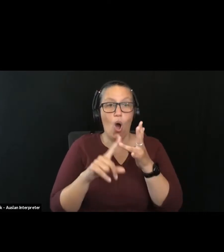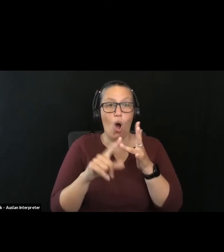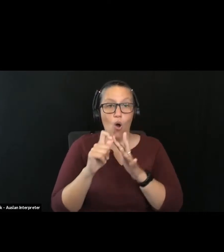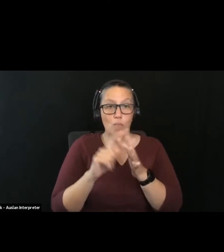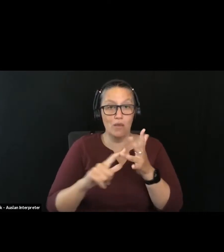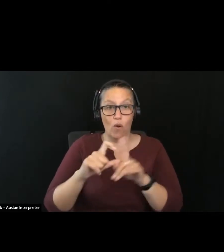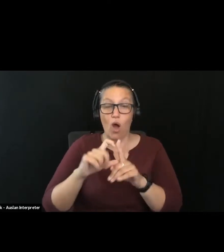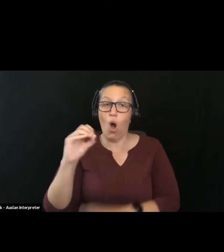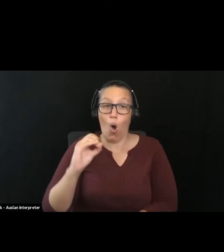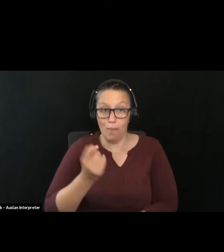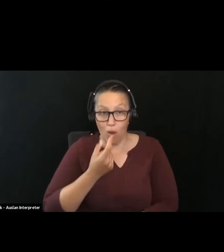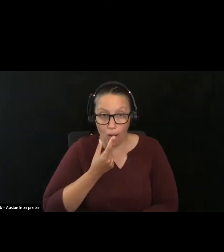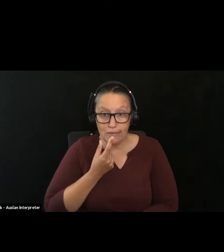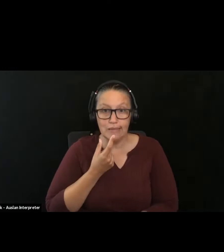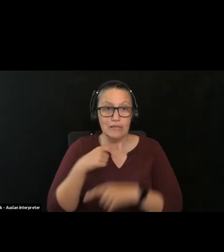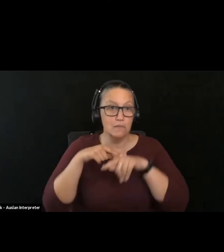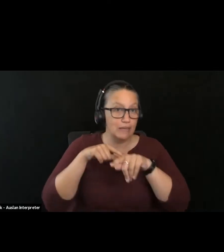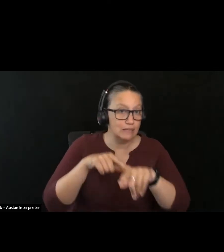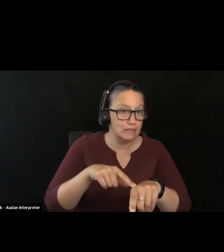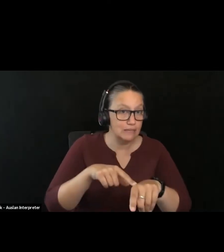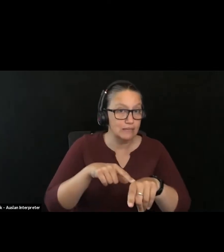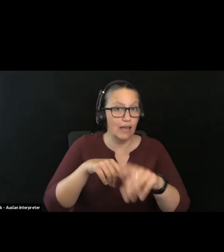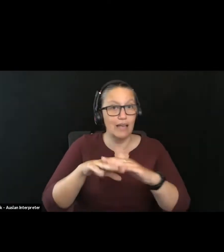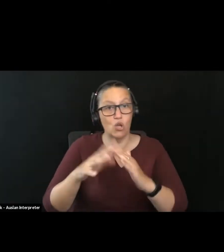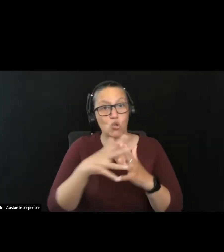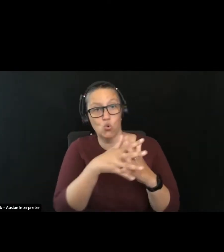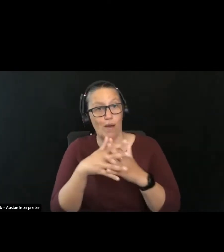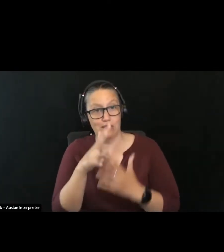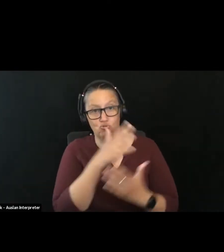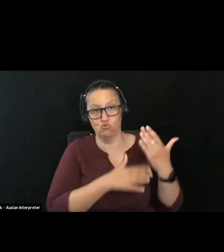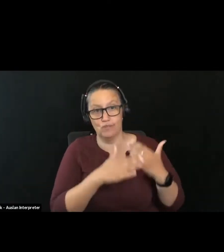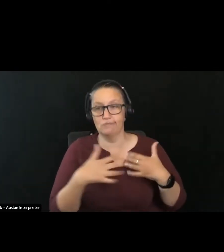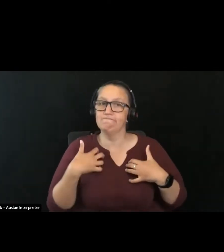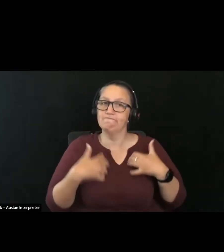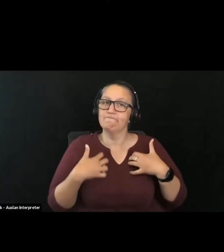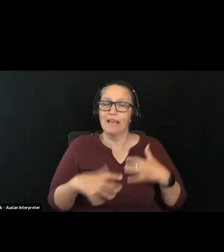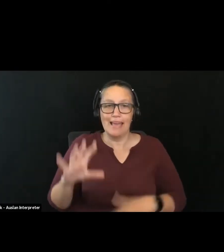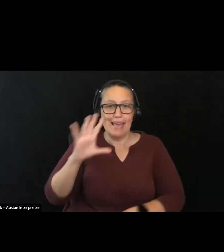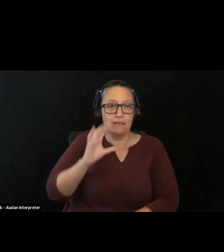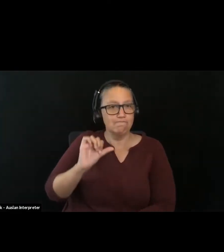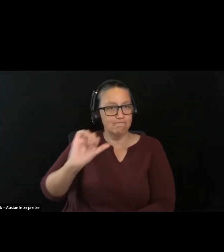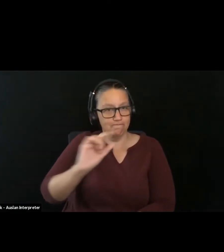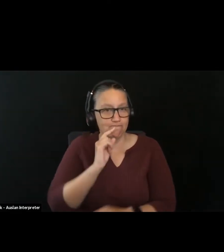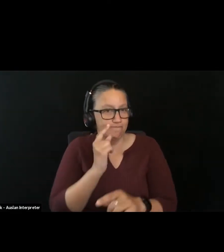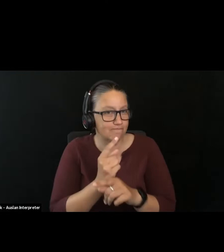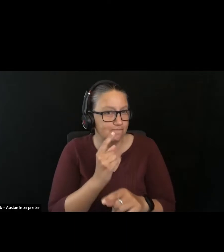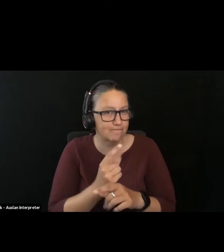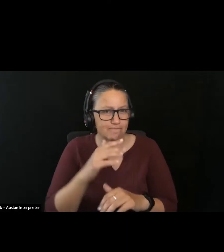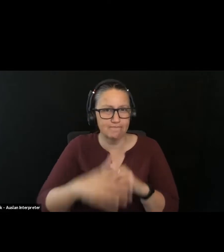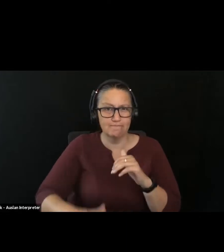History. I'm very much looking forward to hearing David's distillation of that presentation